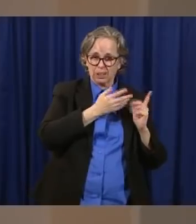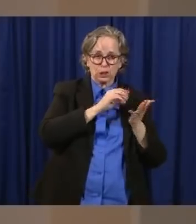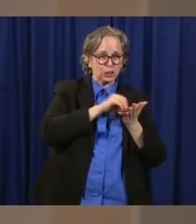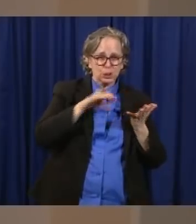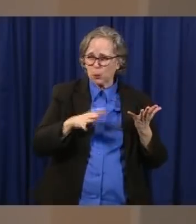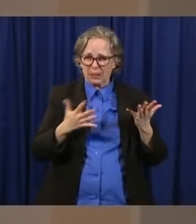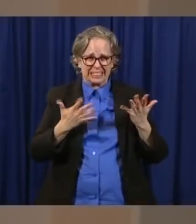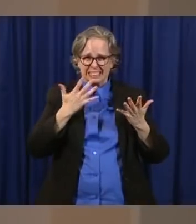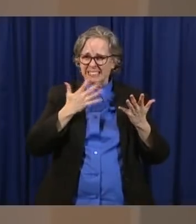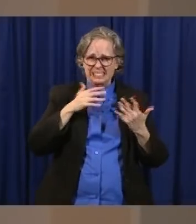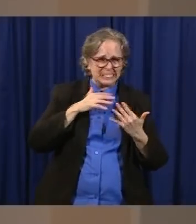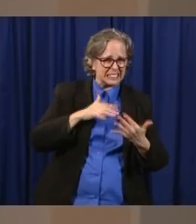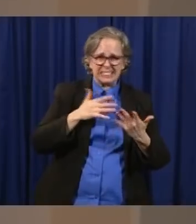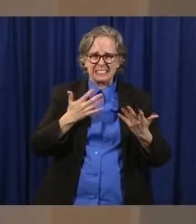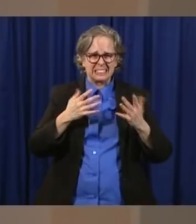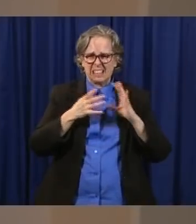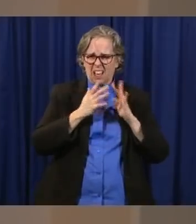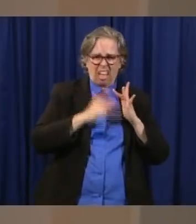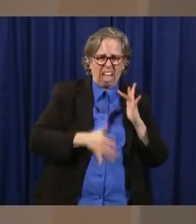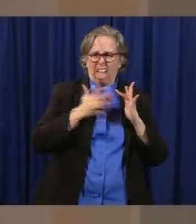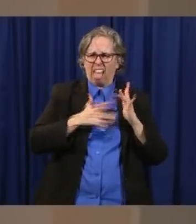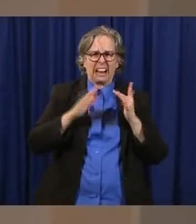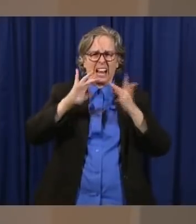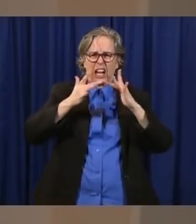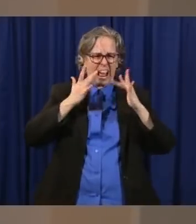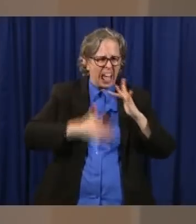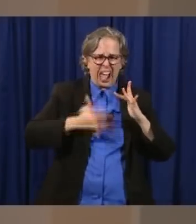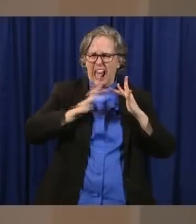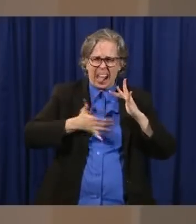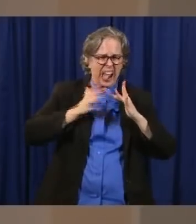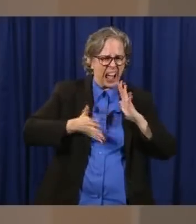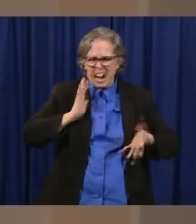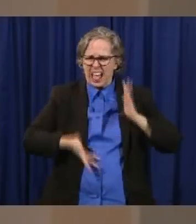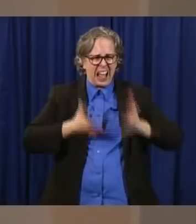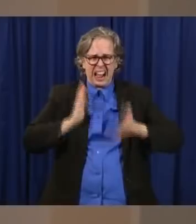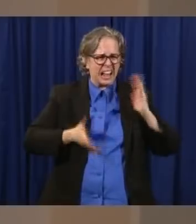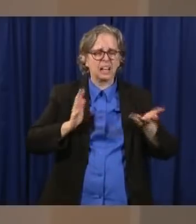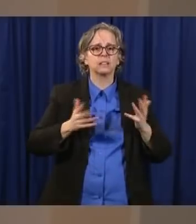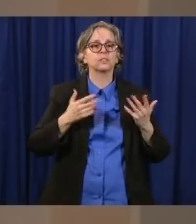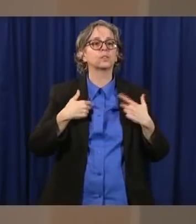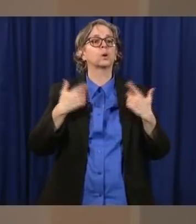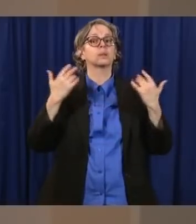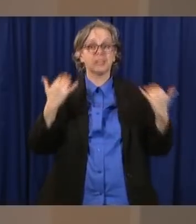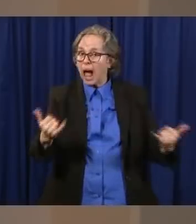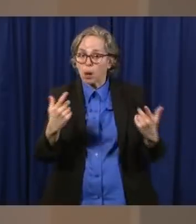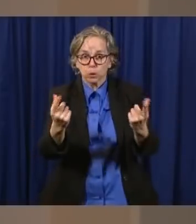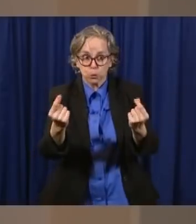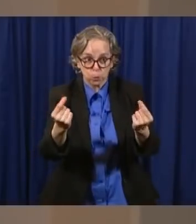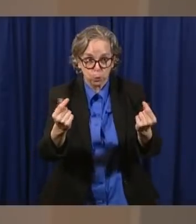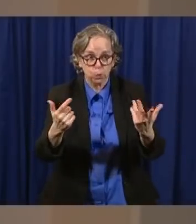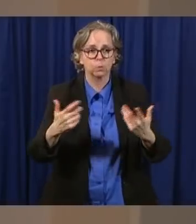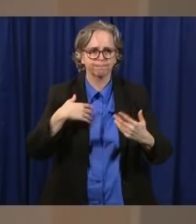through your data. You'd like to have access to a Wi-Fi hotspot. We've upgraded the number of places